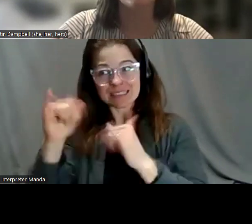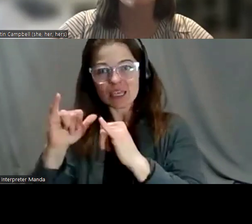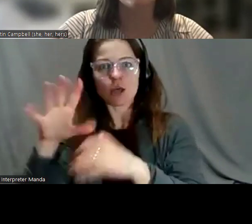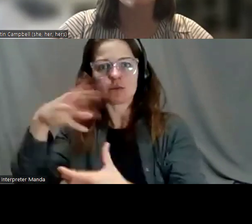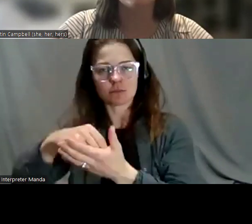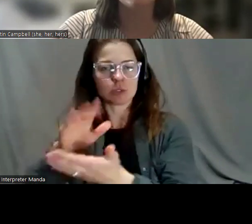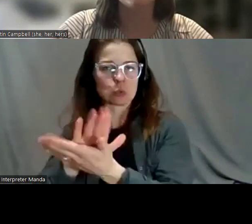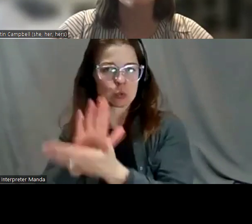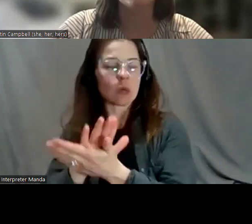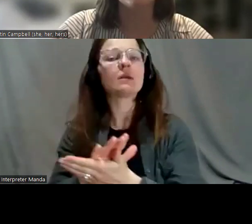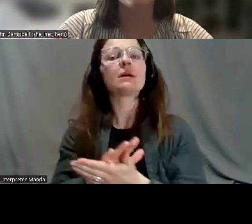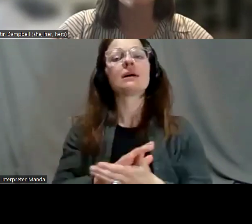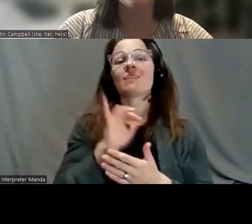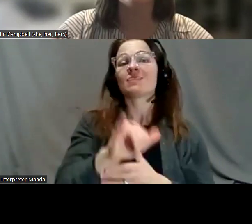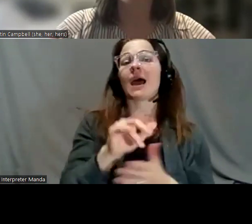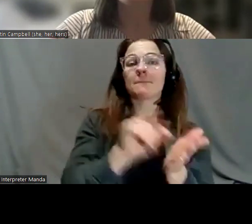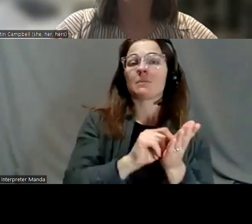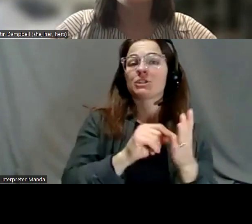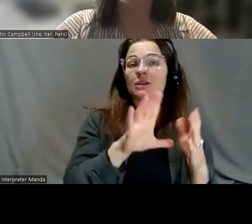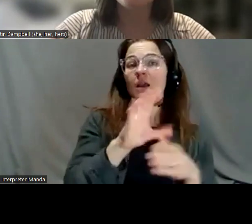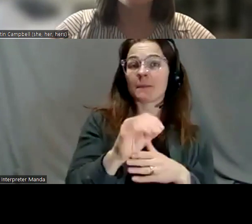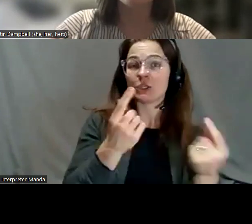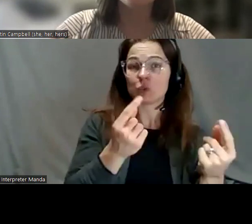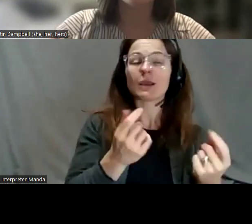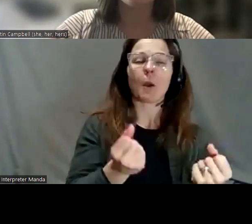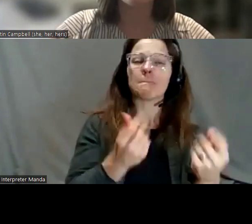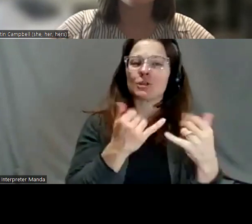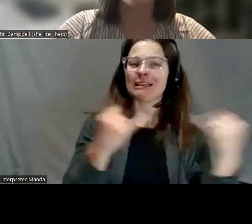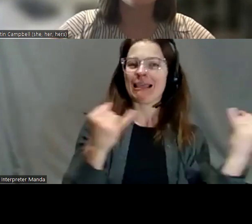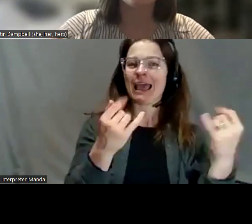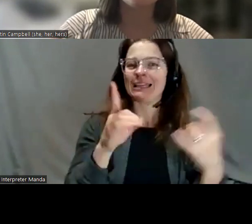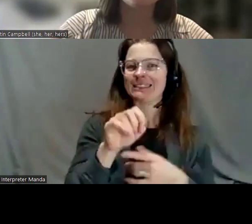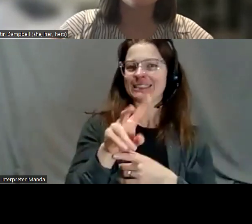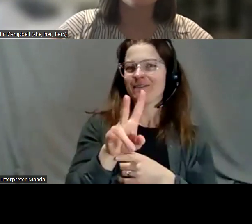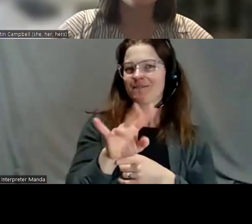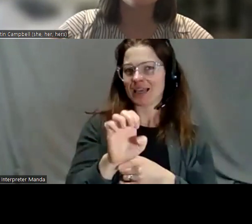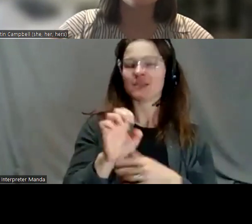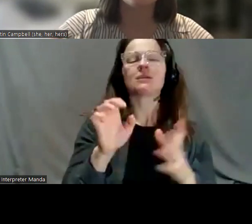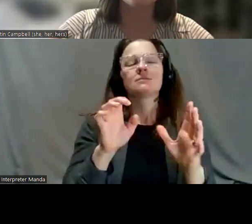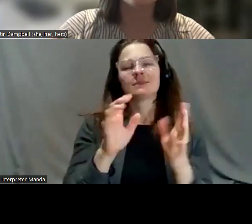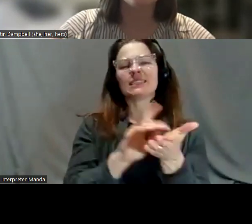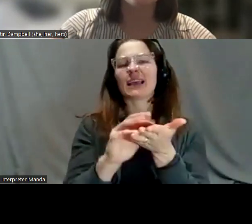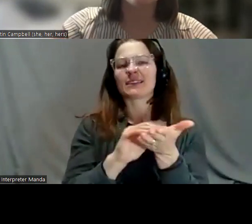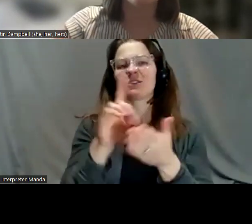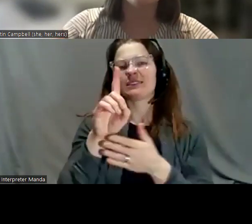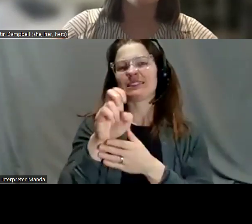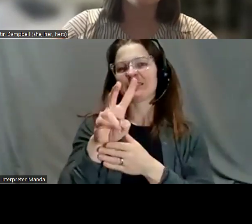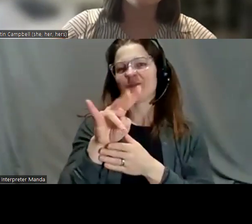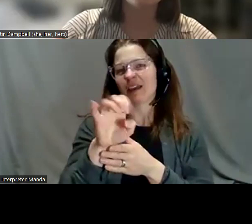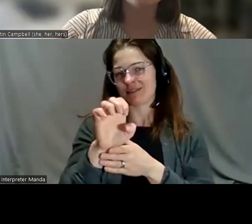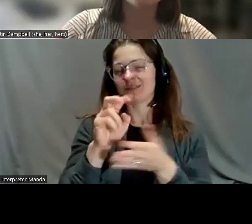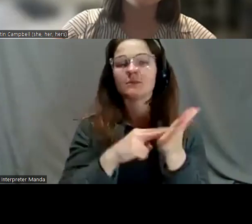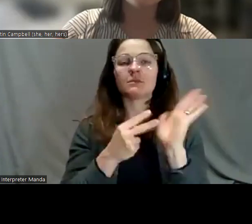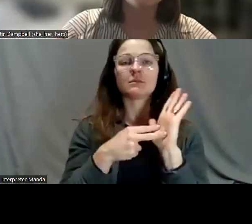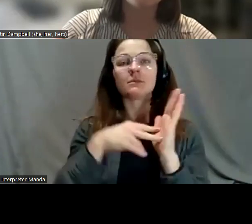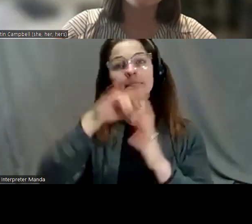a multi-line device so that students would be tactile device, so that kids would be able to